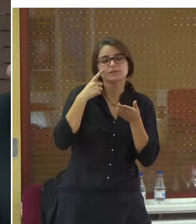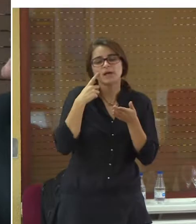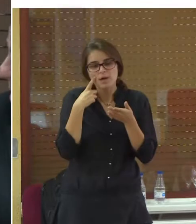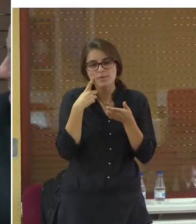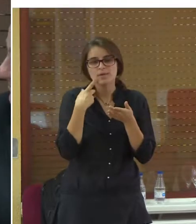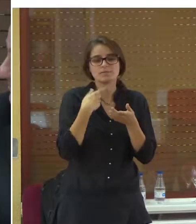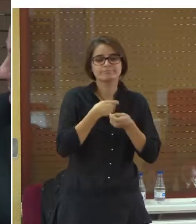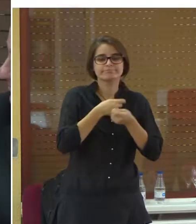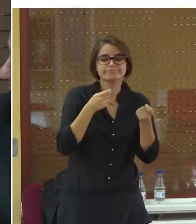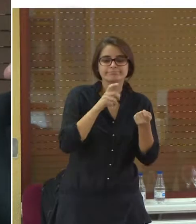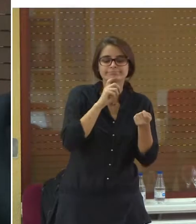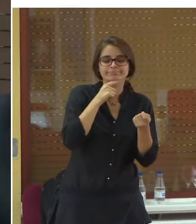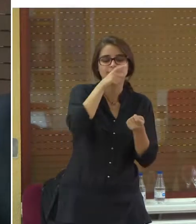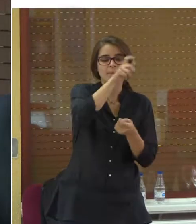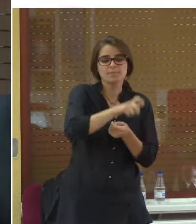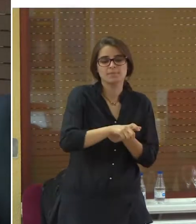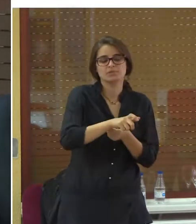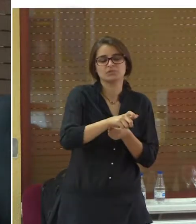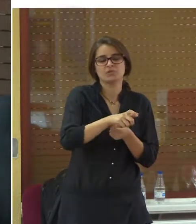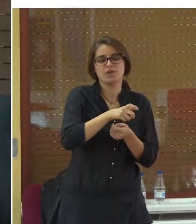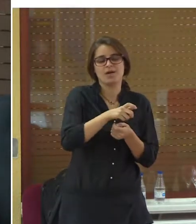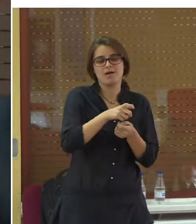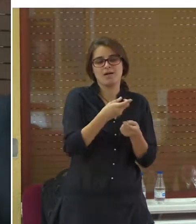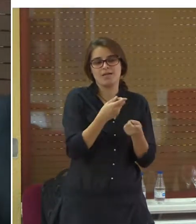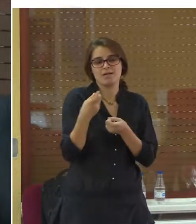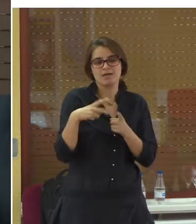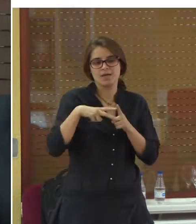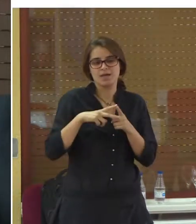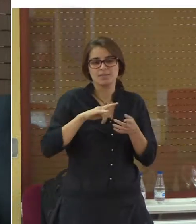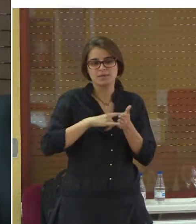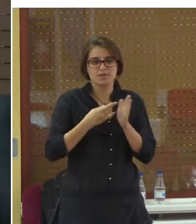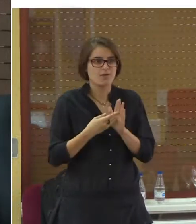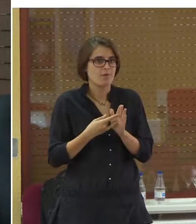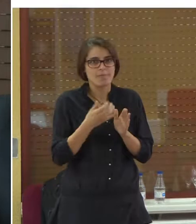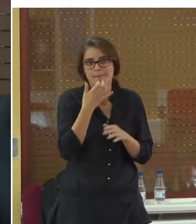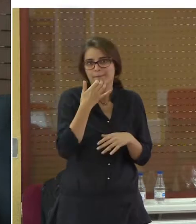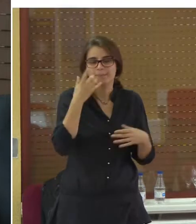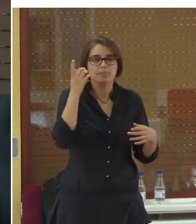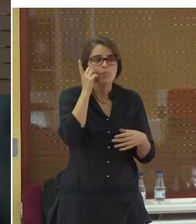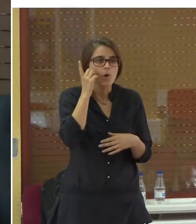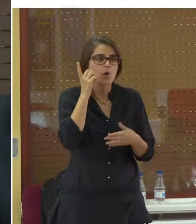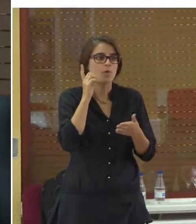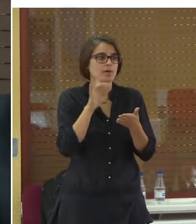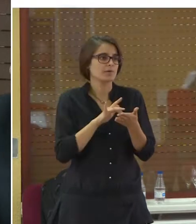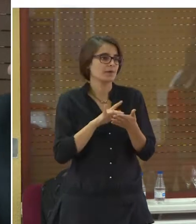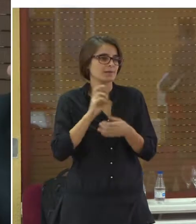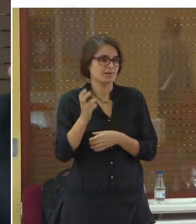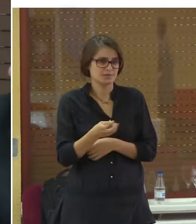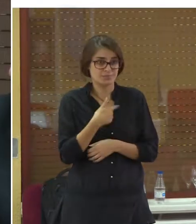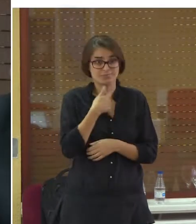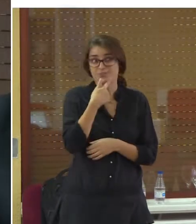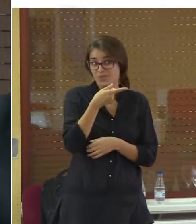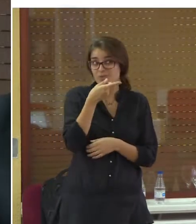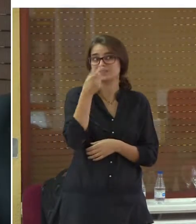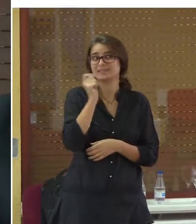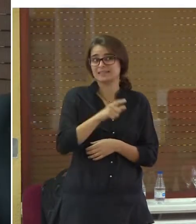type of device to all the people they are working with, giving a tablet or giving a smartphone, because that's